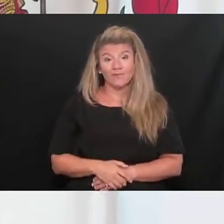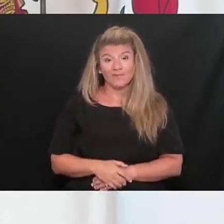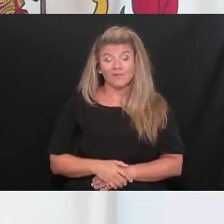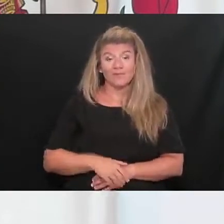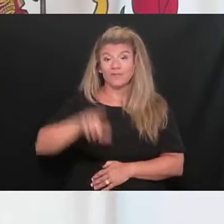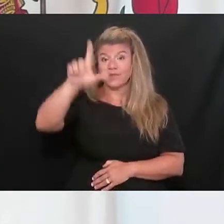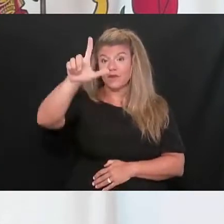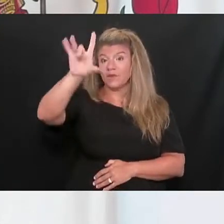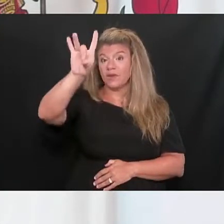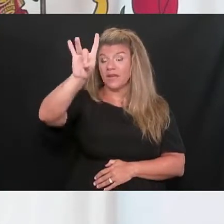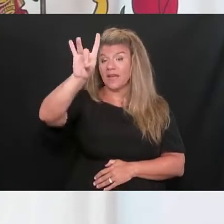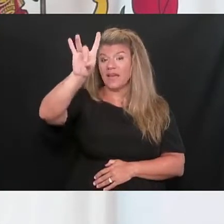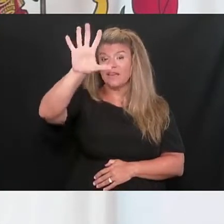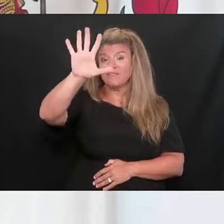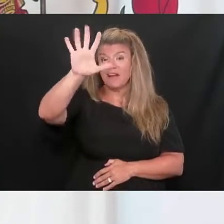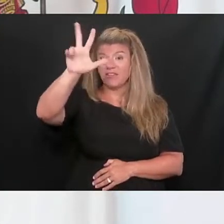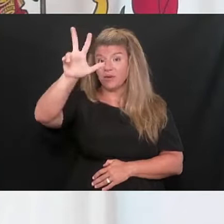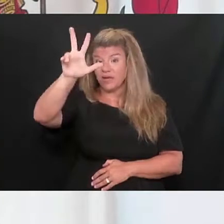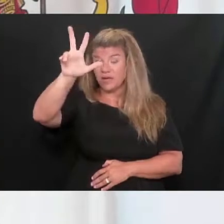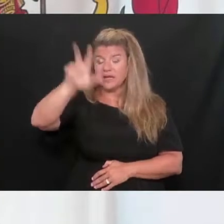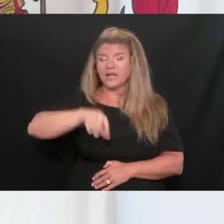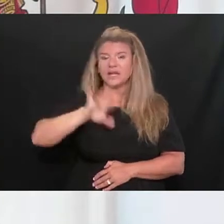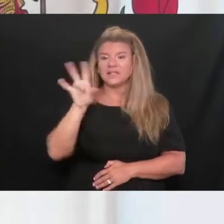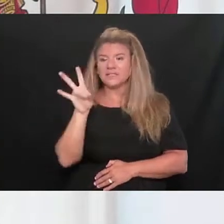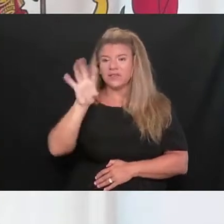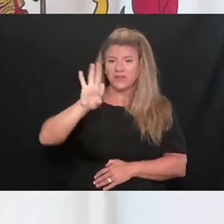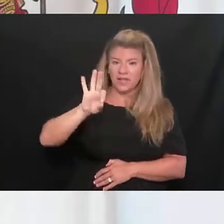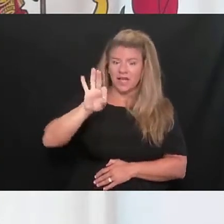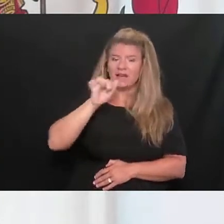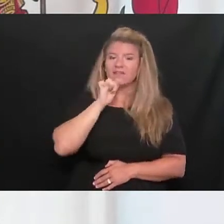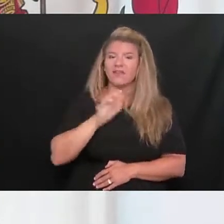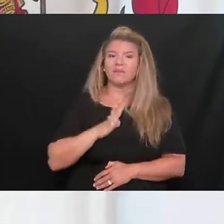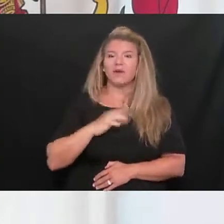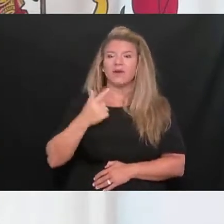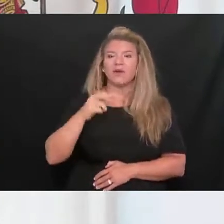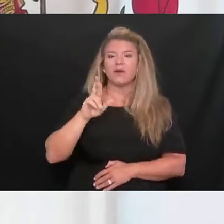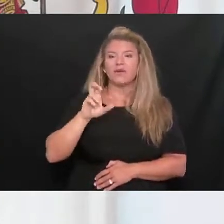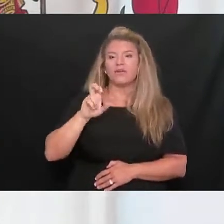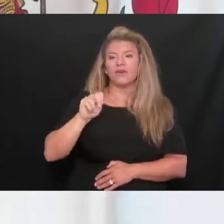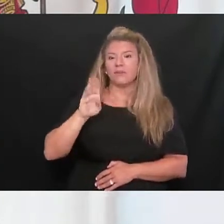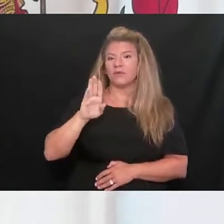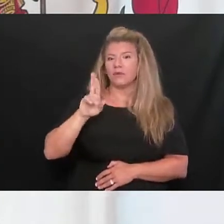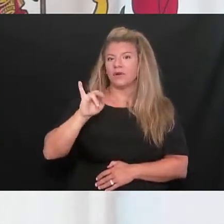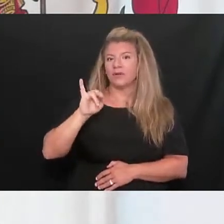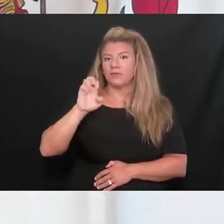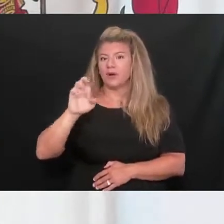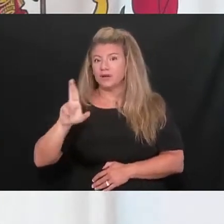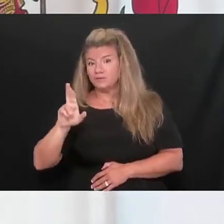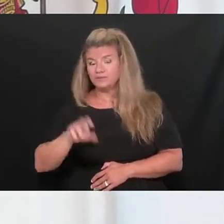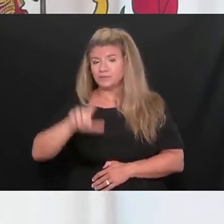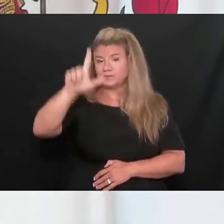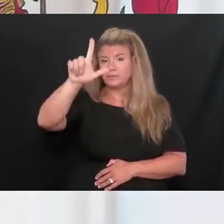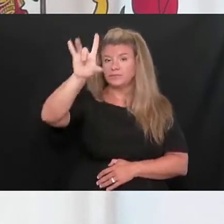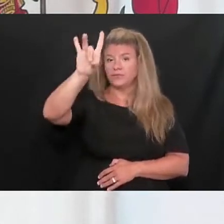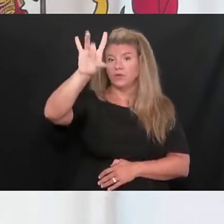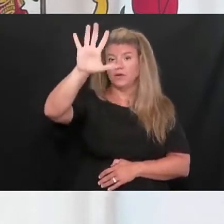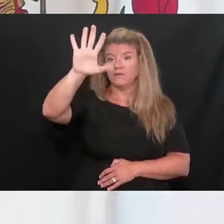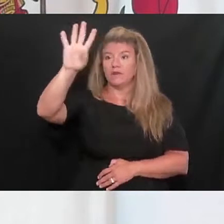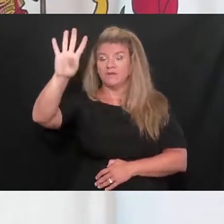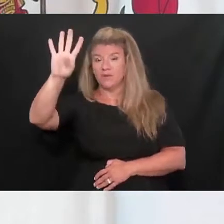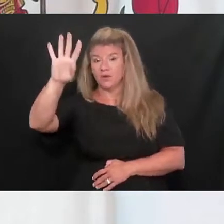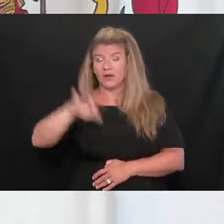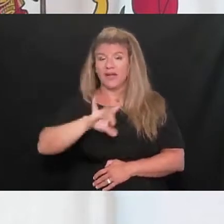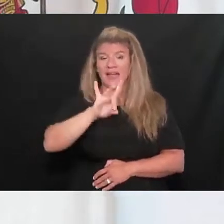Our 2,853rd death is a 79-year-old female from Greenbrier County. Our 2,854th death